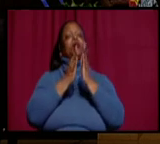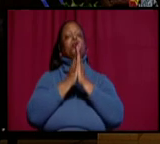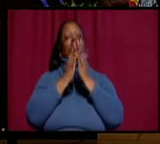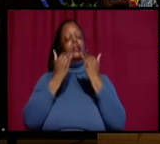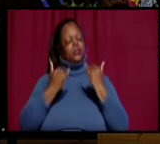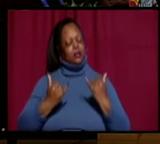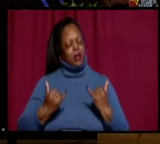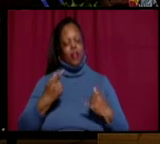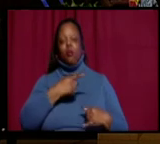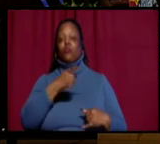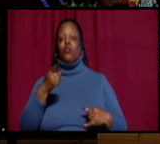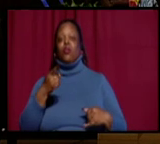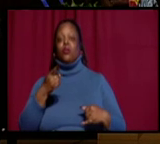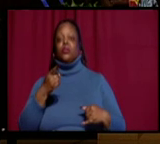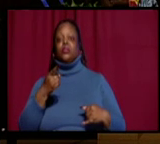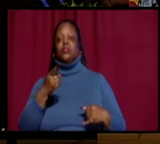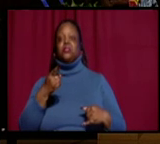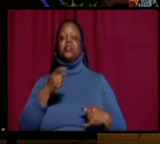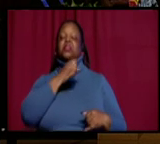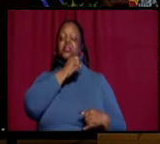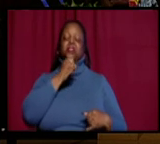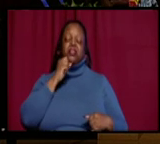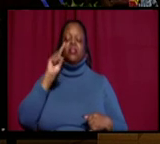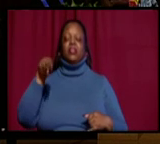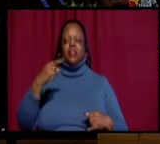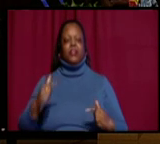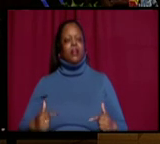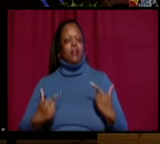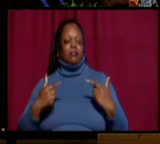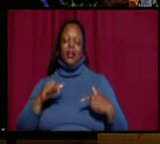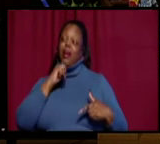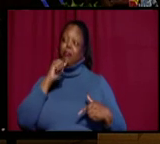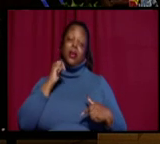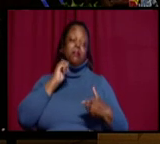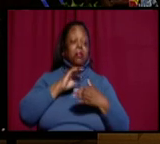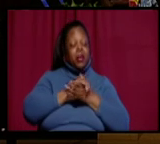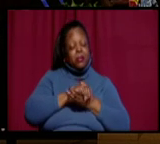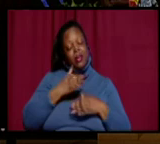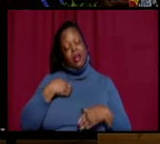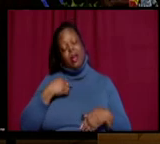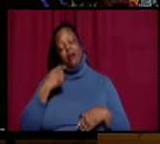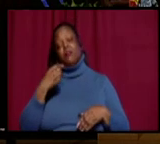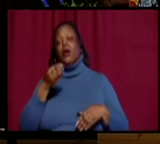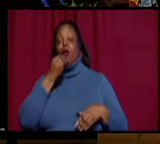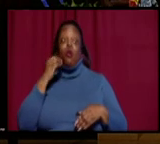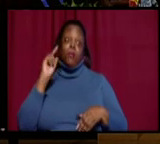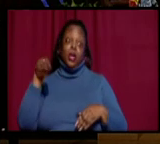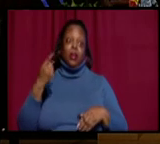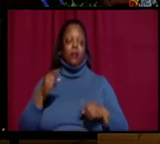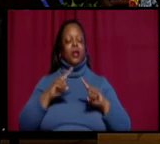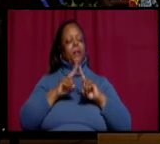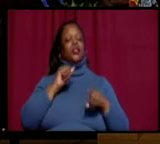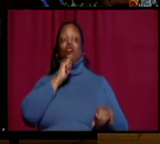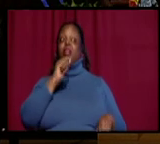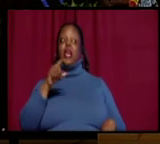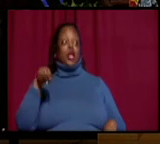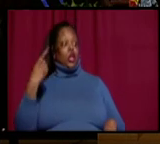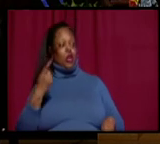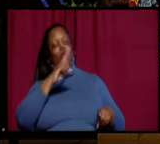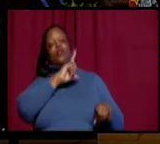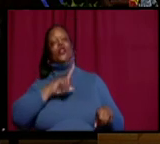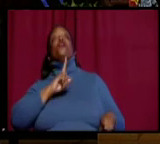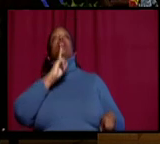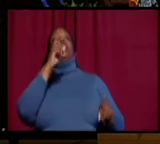tonight. For those of the singles, those of you that are, well, I'm not married, I'm at home by myself. You're not by yourself. The Lord